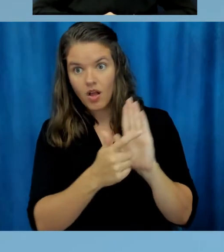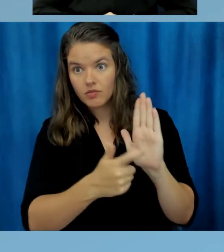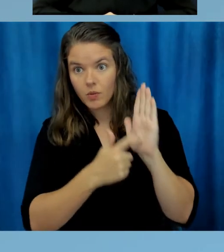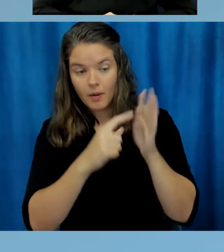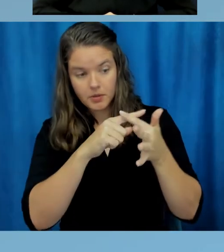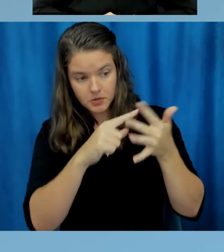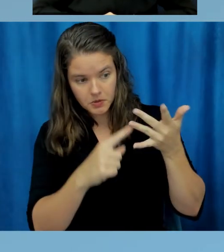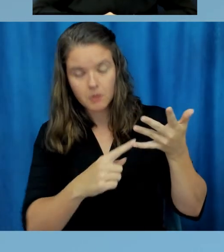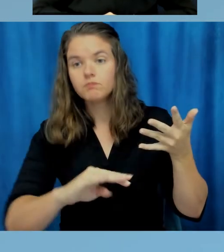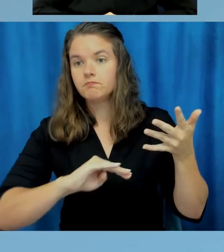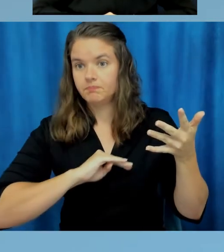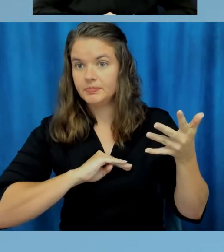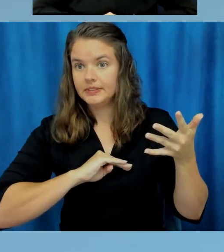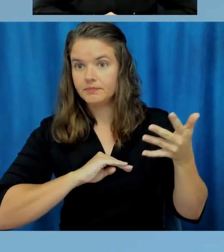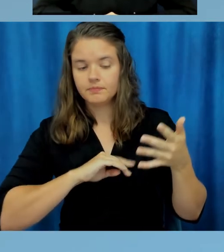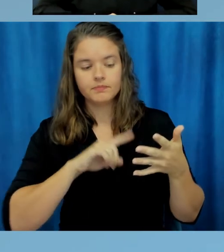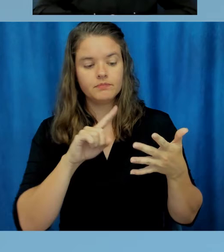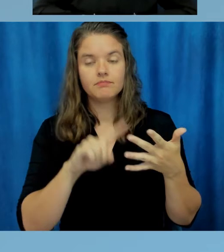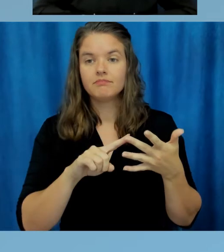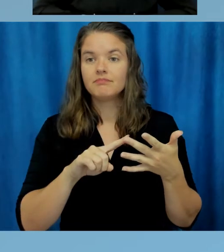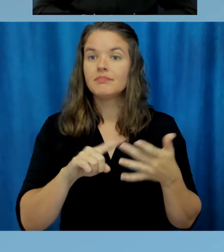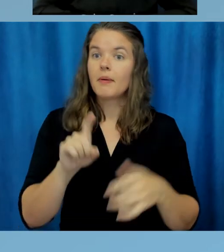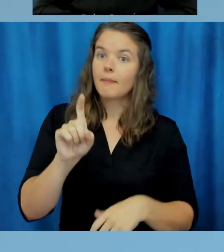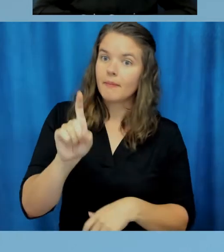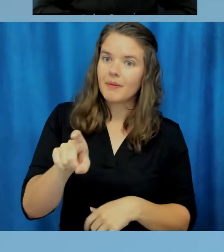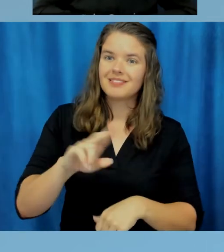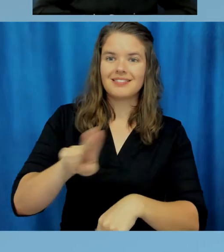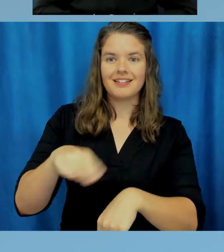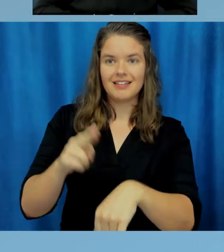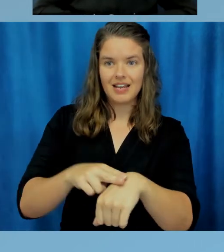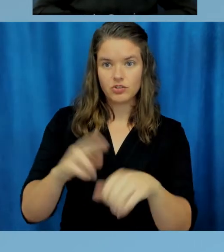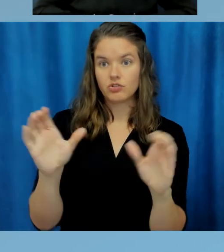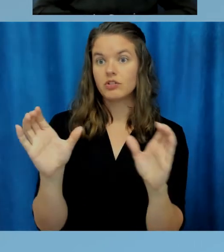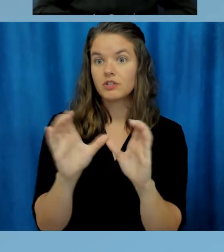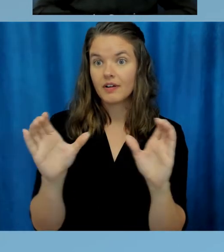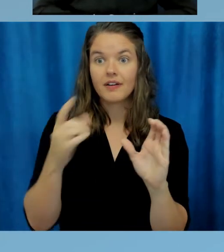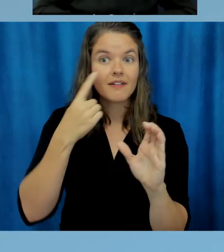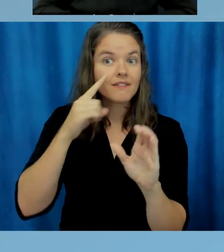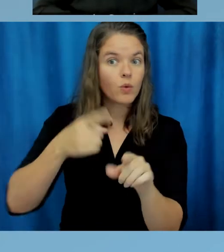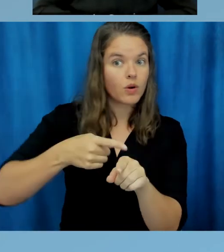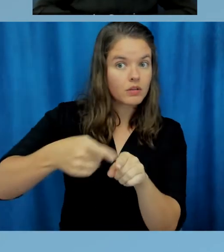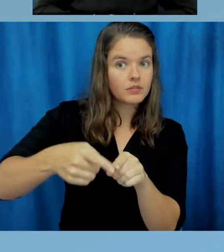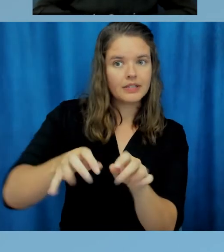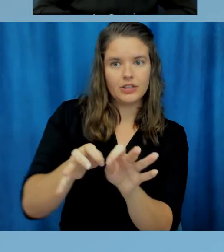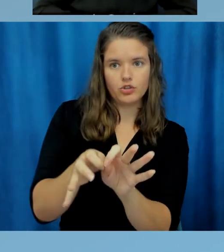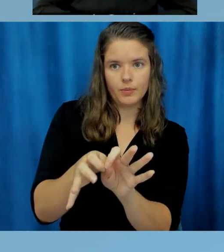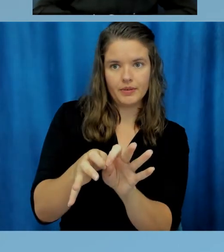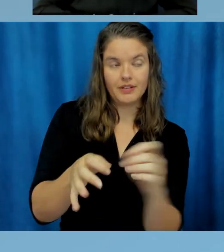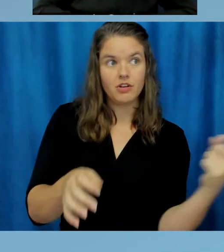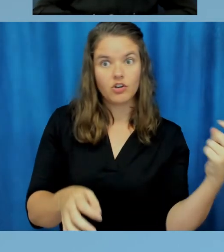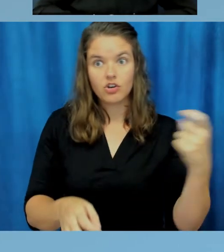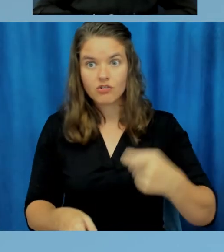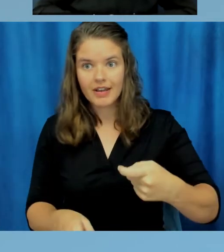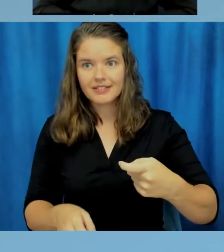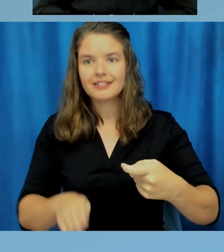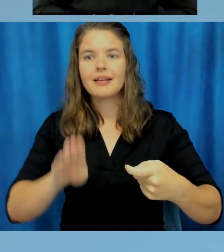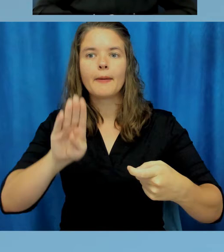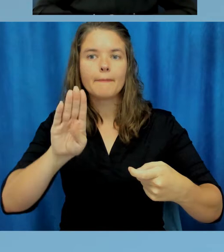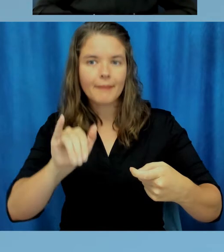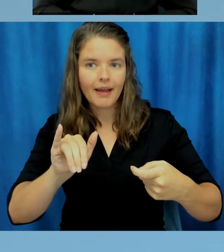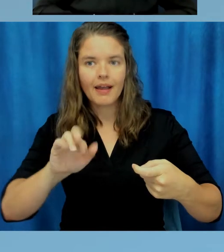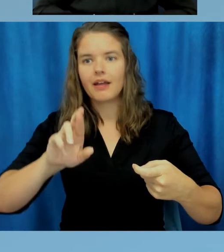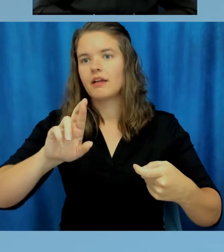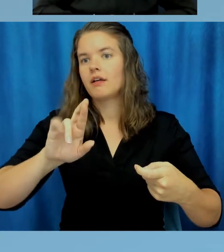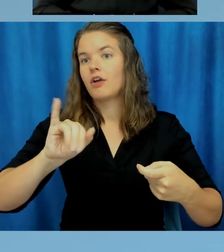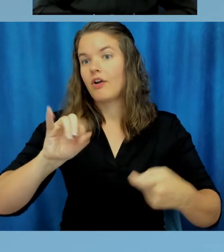the regs. You have to hold a national certification for interpreting that was granted by the Registry